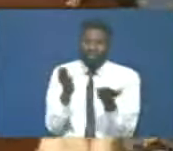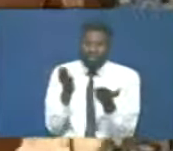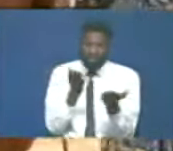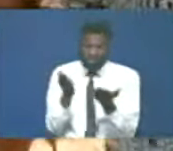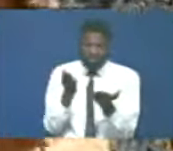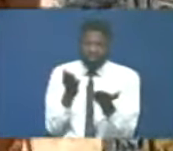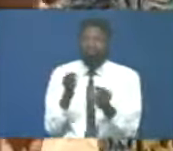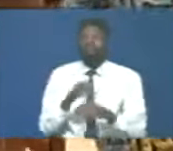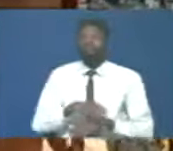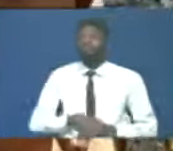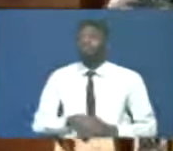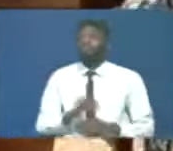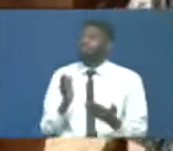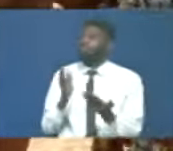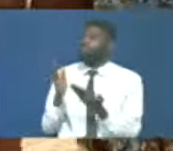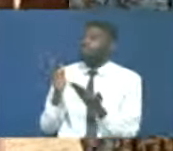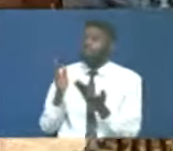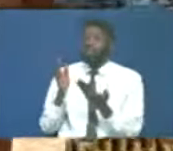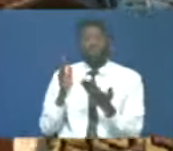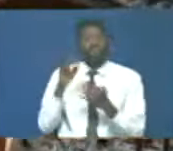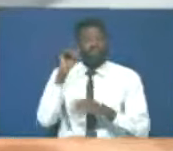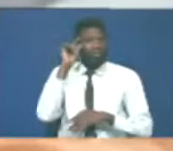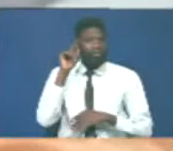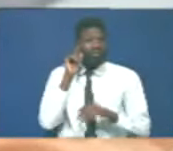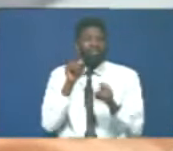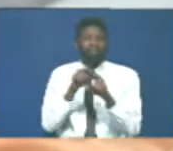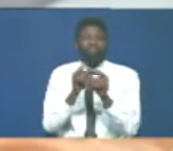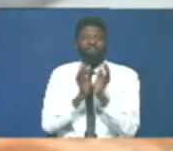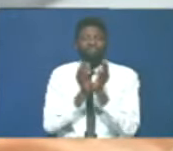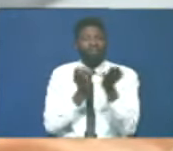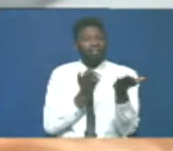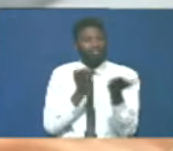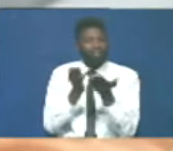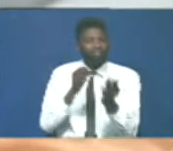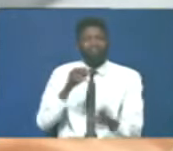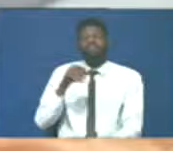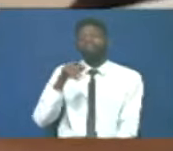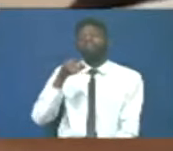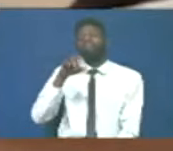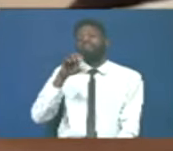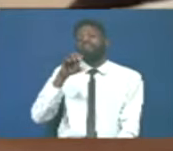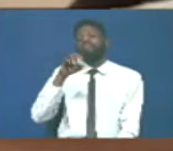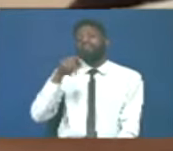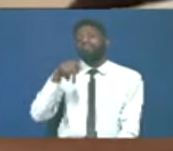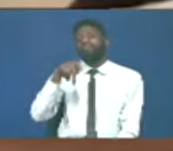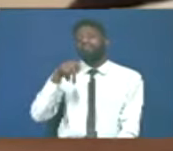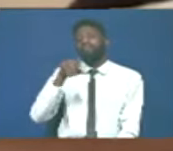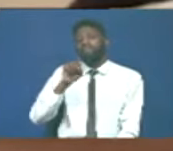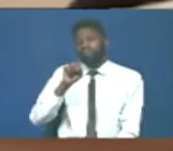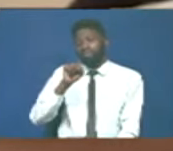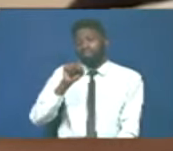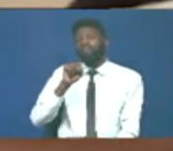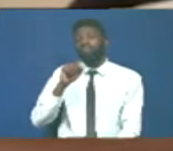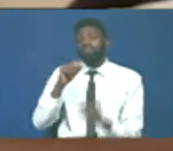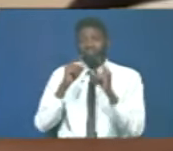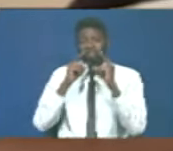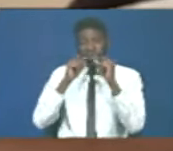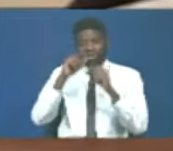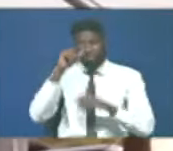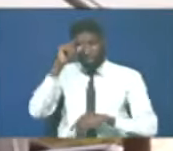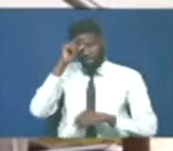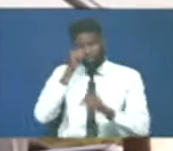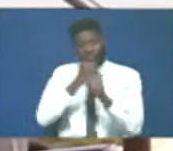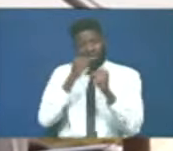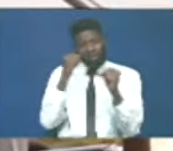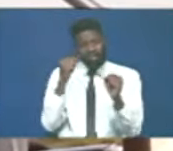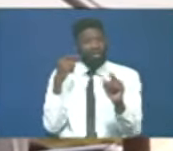Gender and Public Service Cabinet Secretary Margaret Kobia said the national government is working on mechanisms to put to a stop the